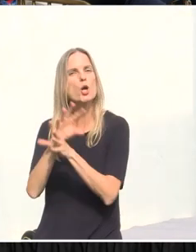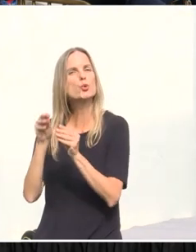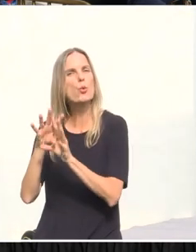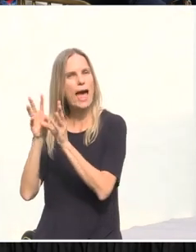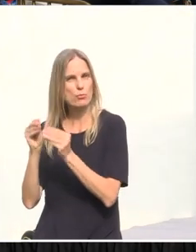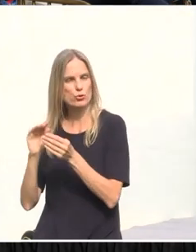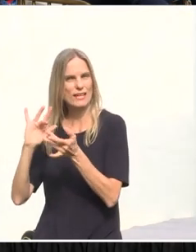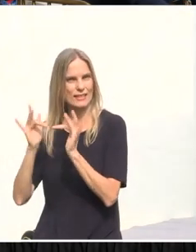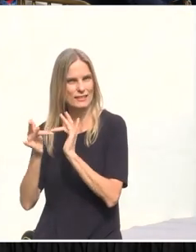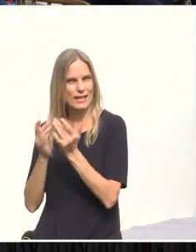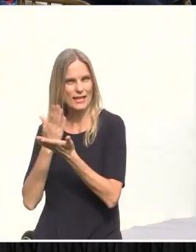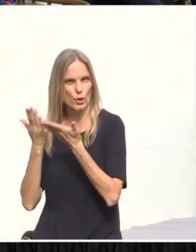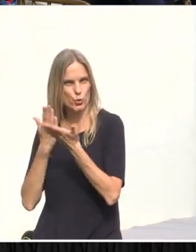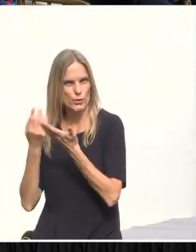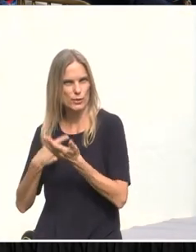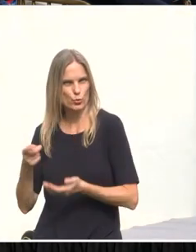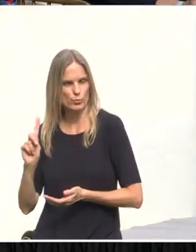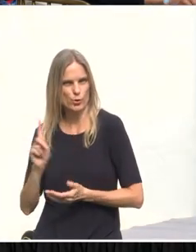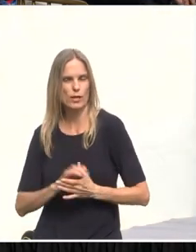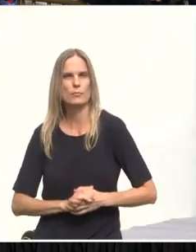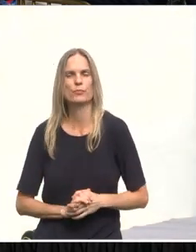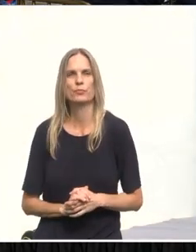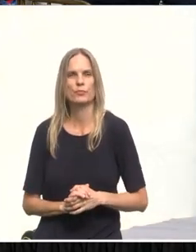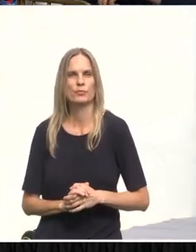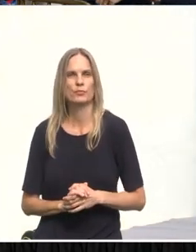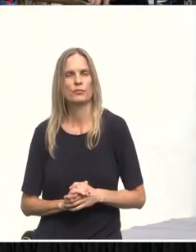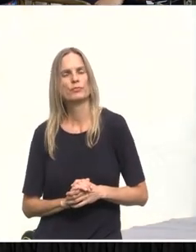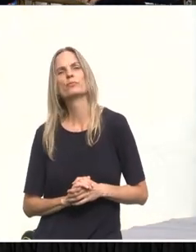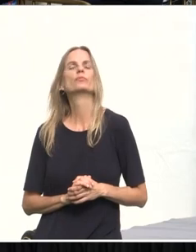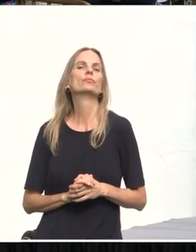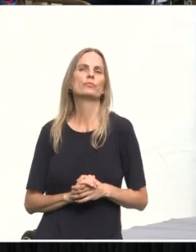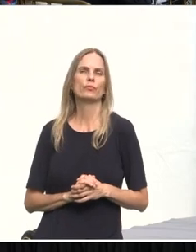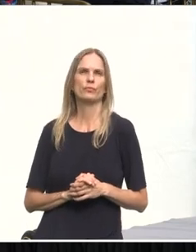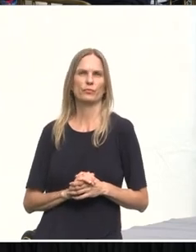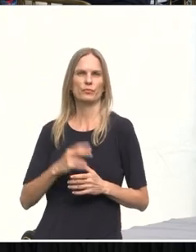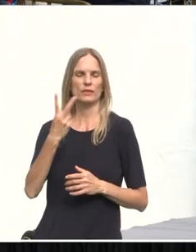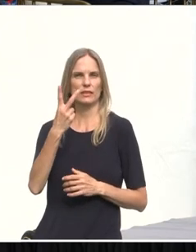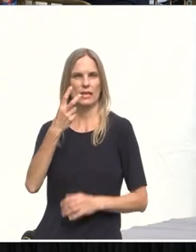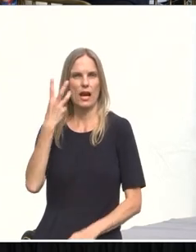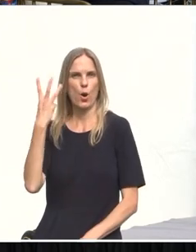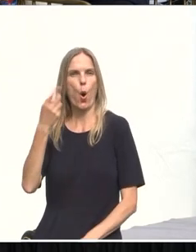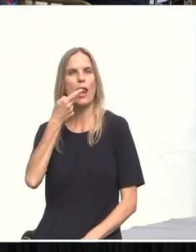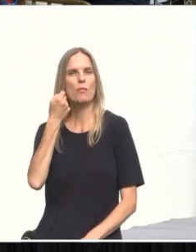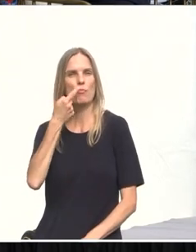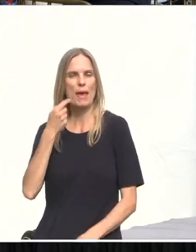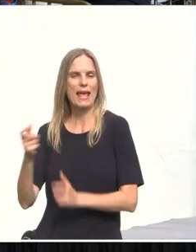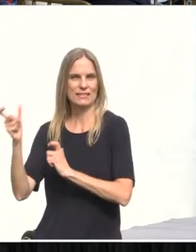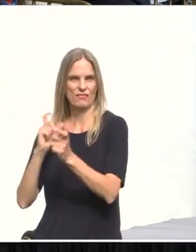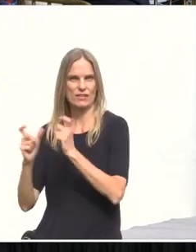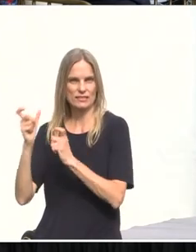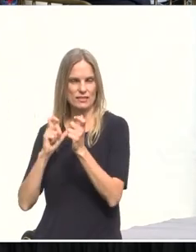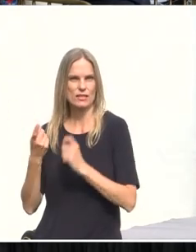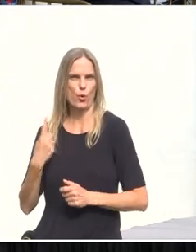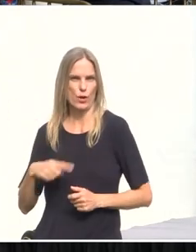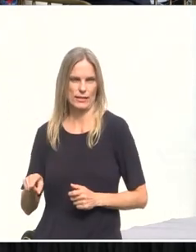our kind of a small survey. So we had 23 men answered the